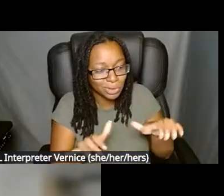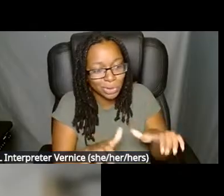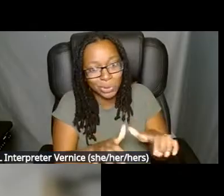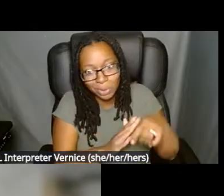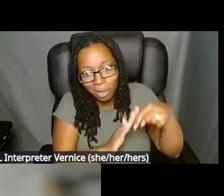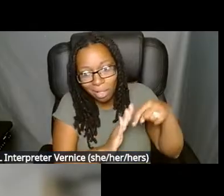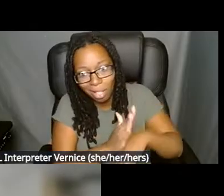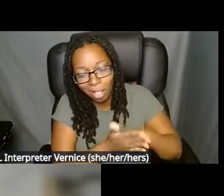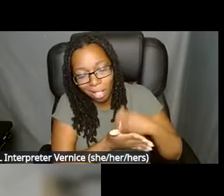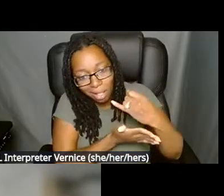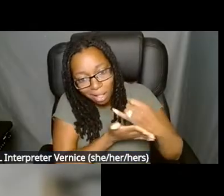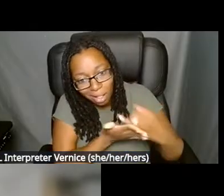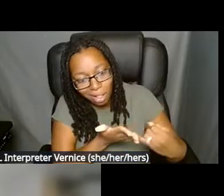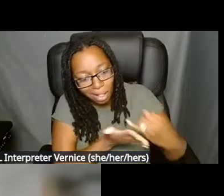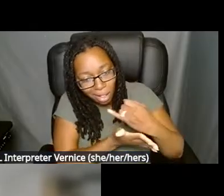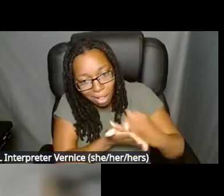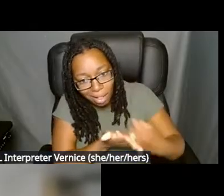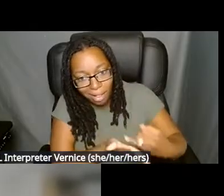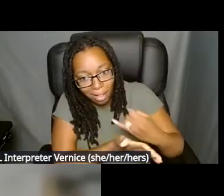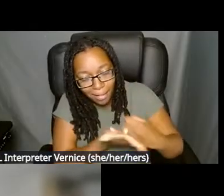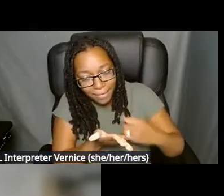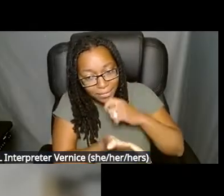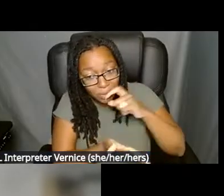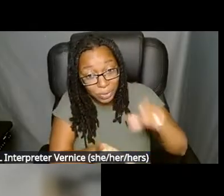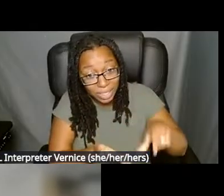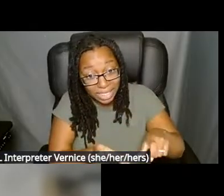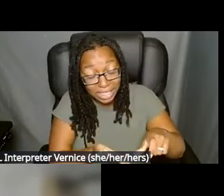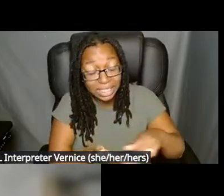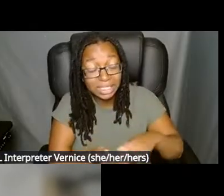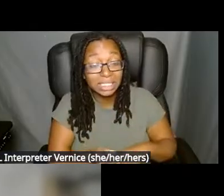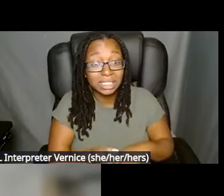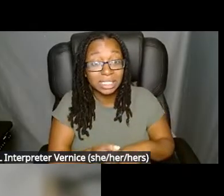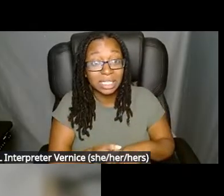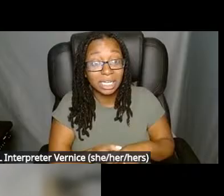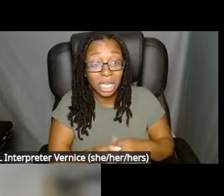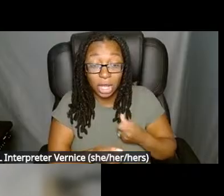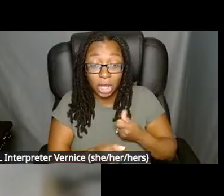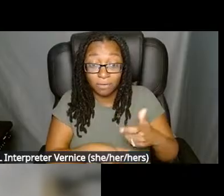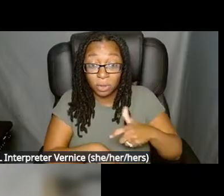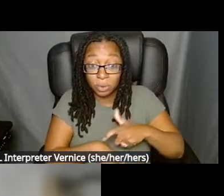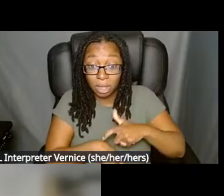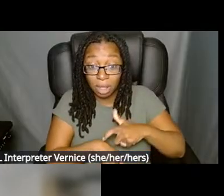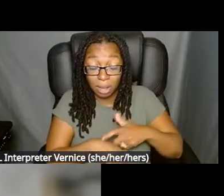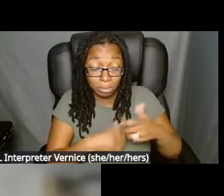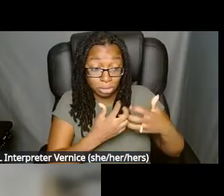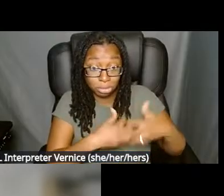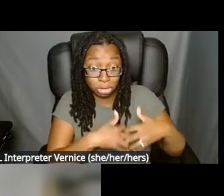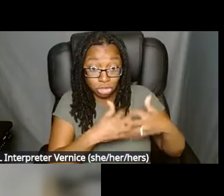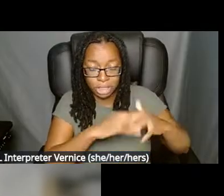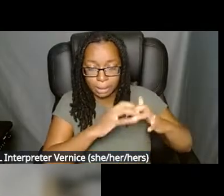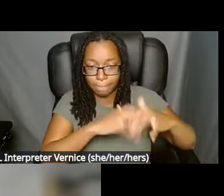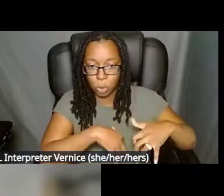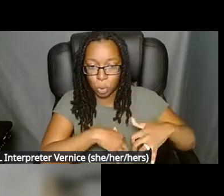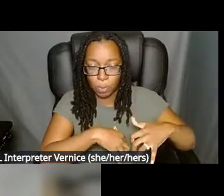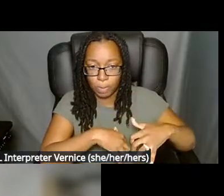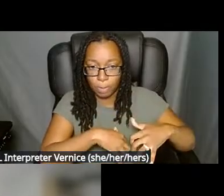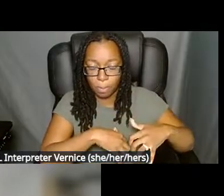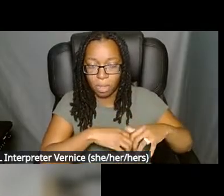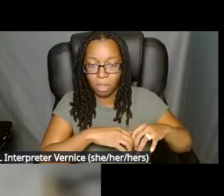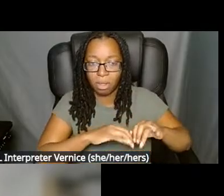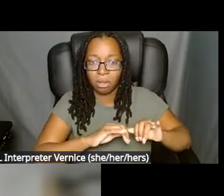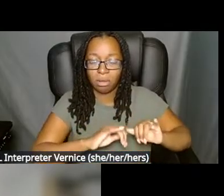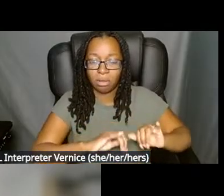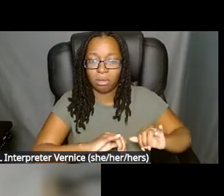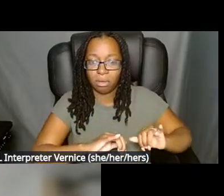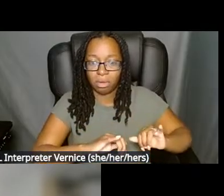So you being able to improvise, but at other time the robot broke down. Then it is the burden